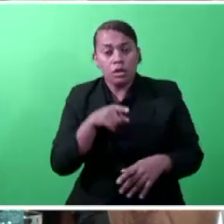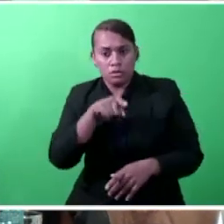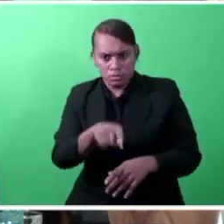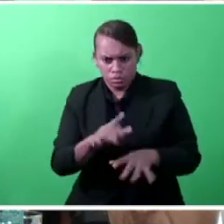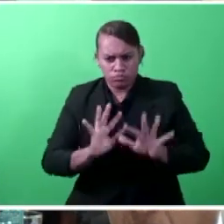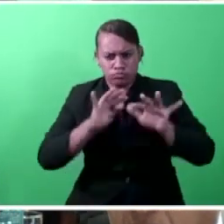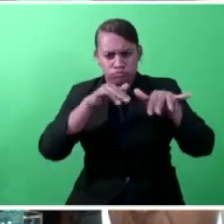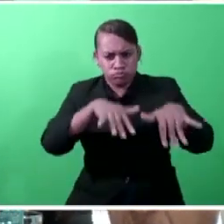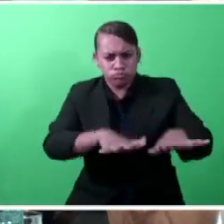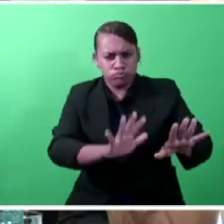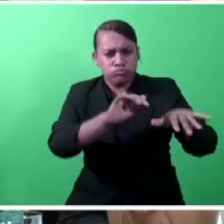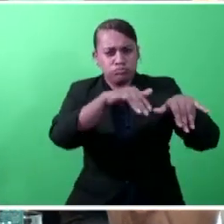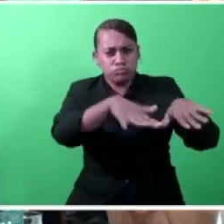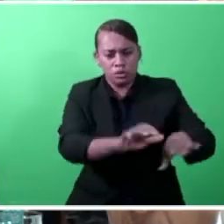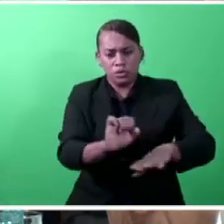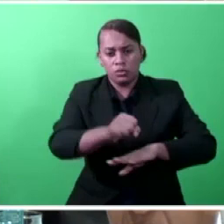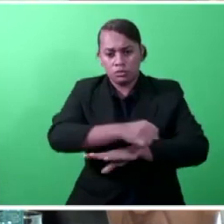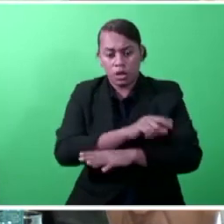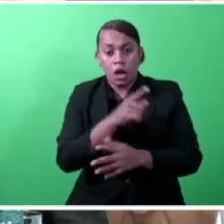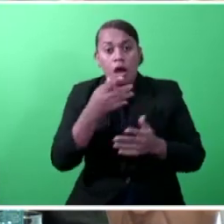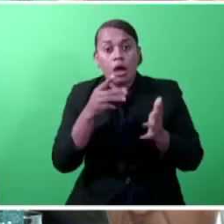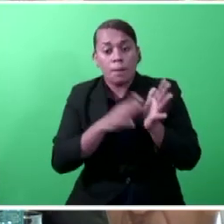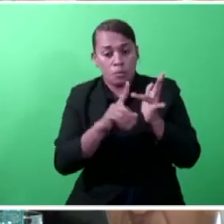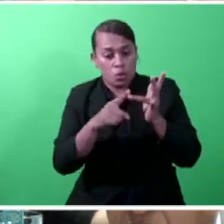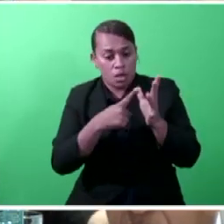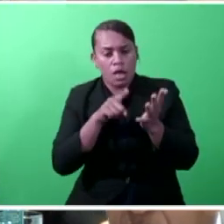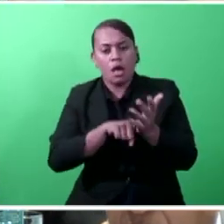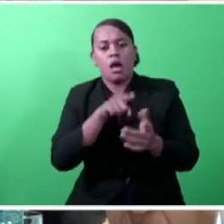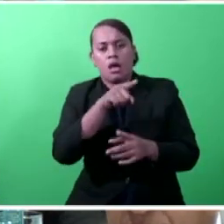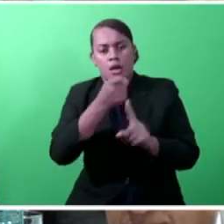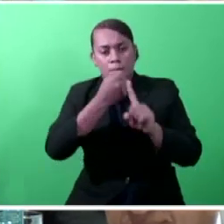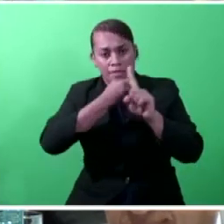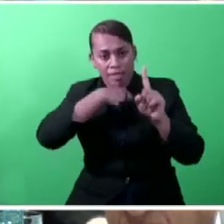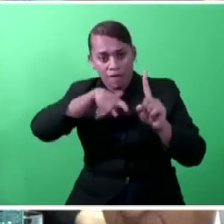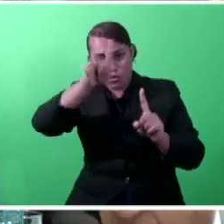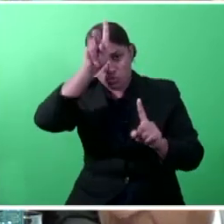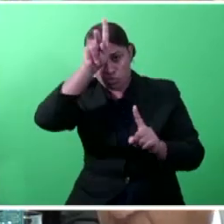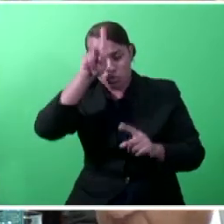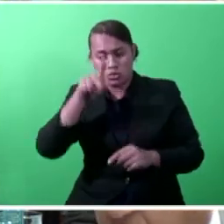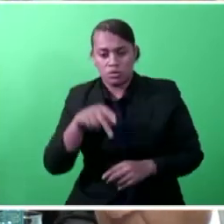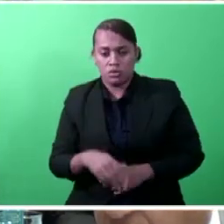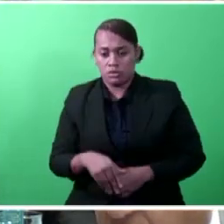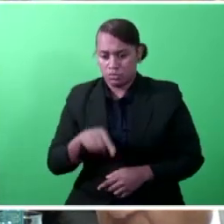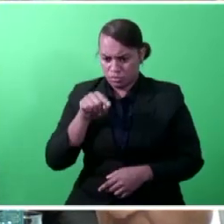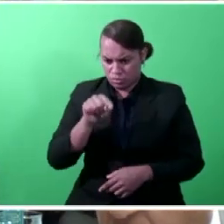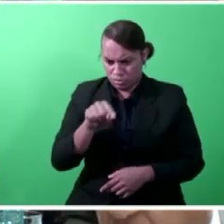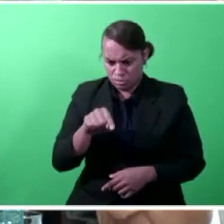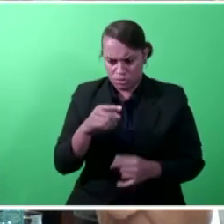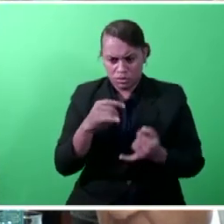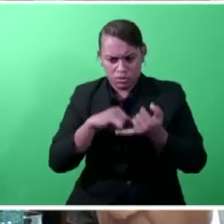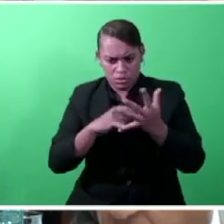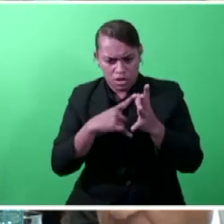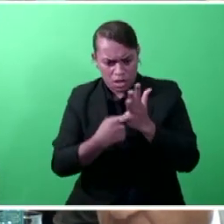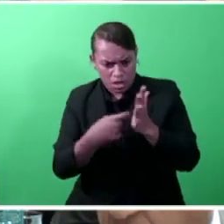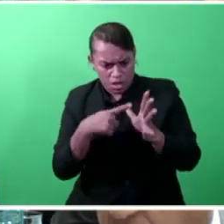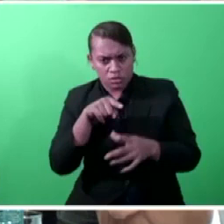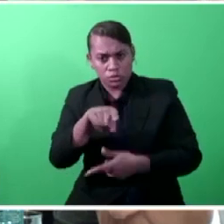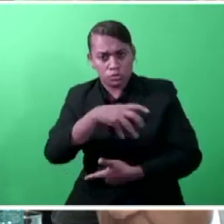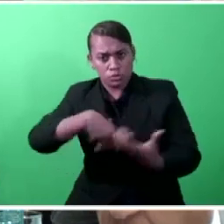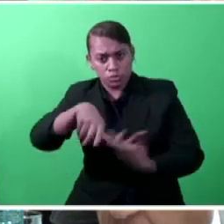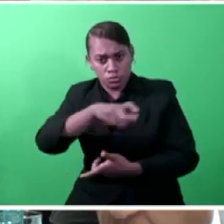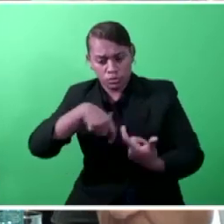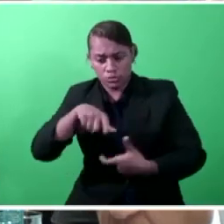in the village of Moani in Kandawu. TC Sarai affected an estimated population of